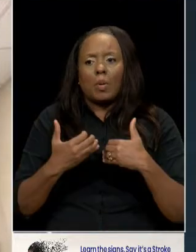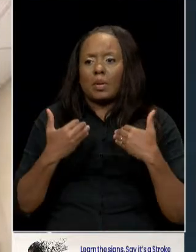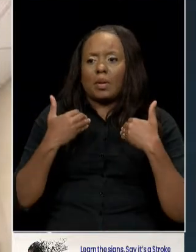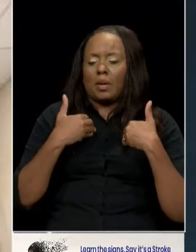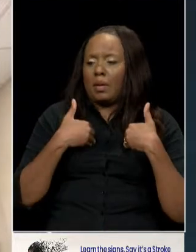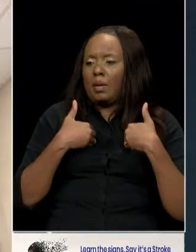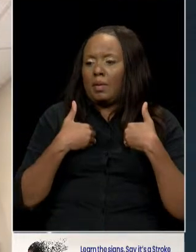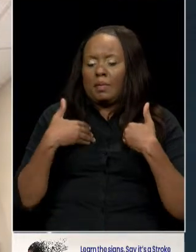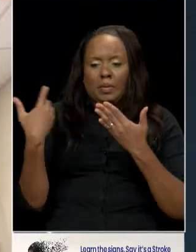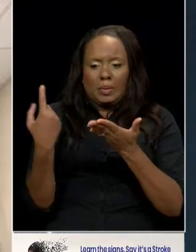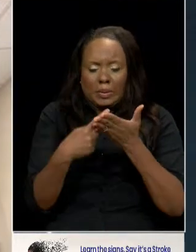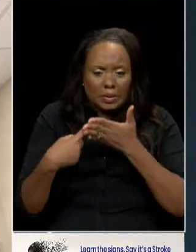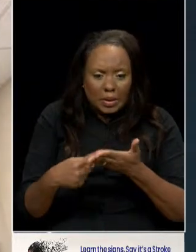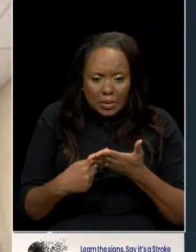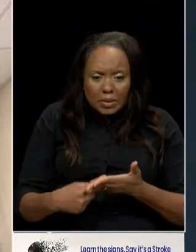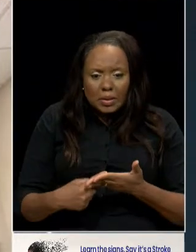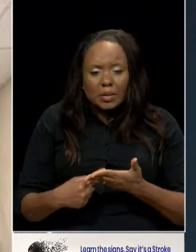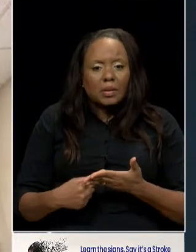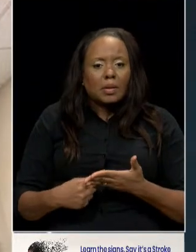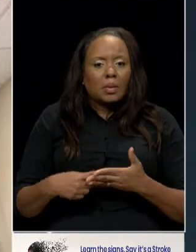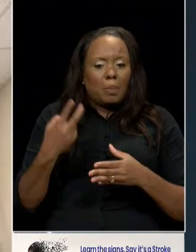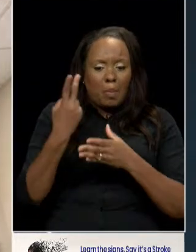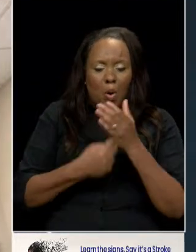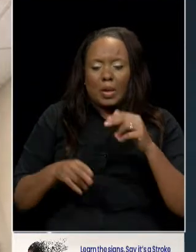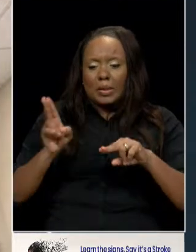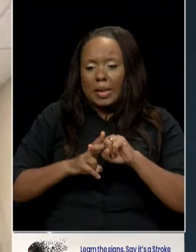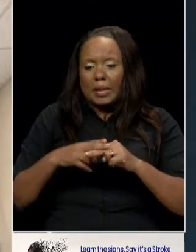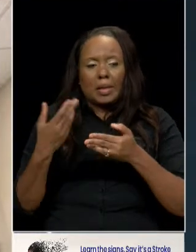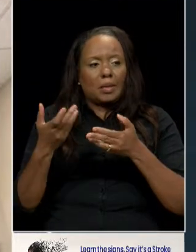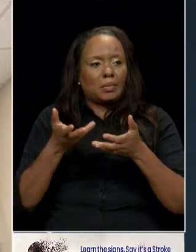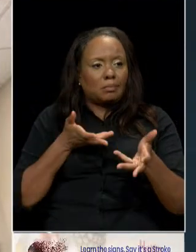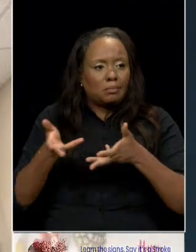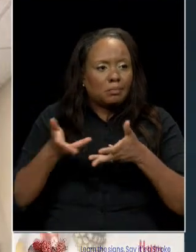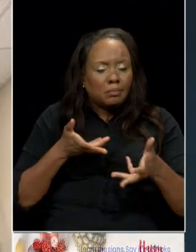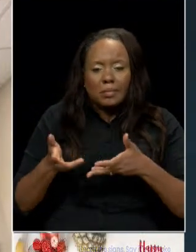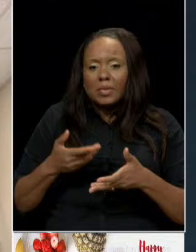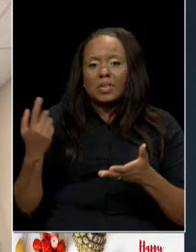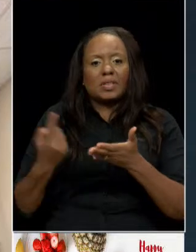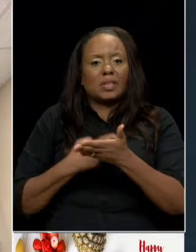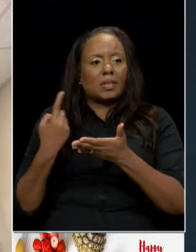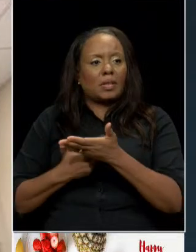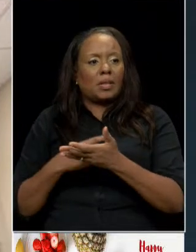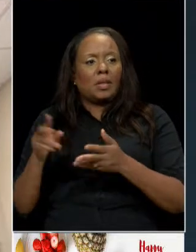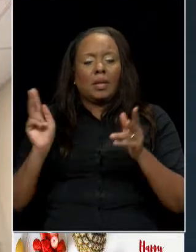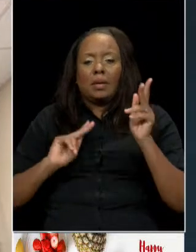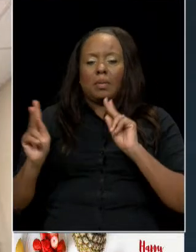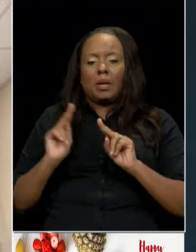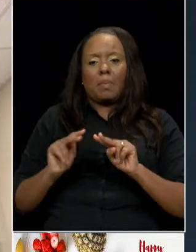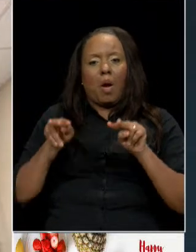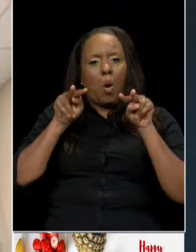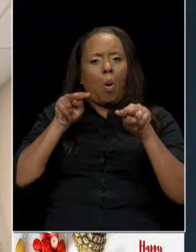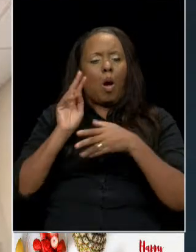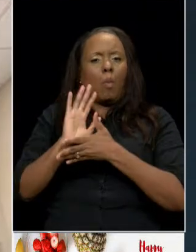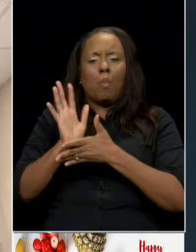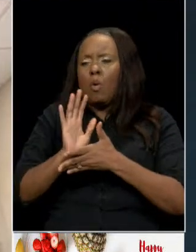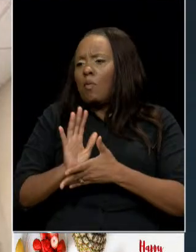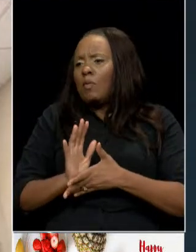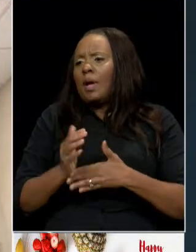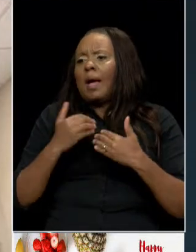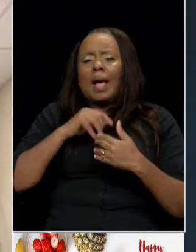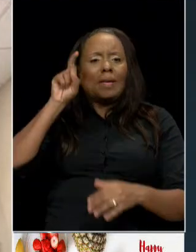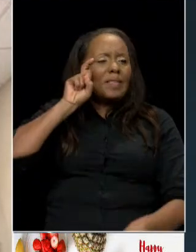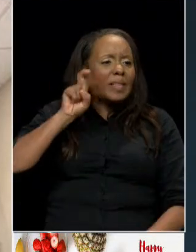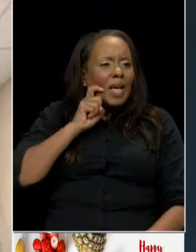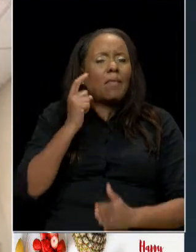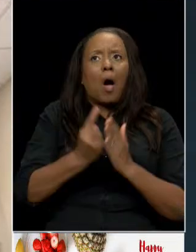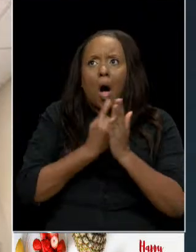a lot of the songs out there, a lot of the movies and everything always make it seem like you have sex for several minutes to several hours, which is